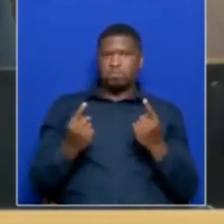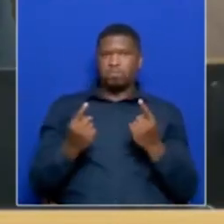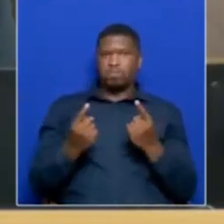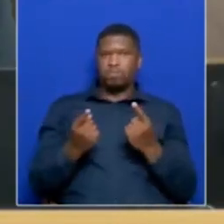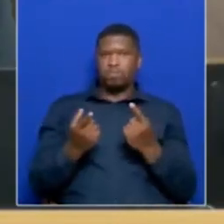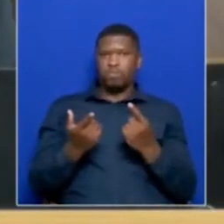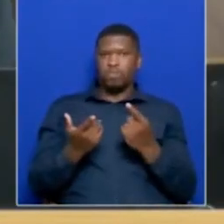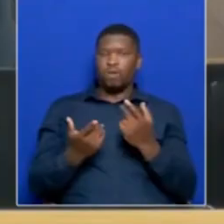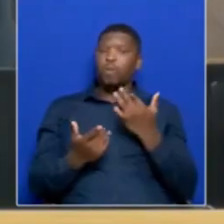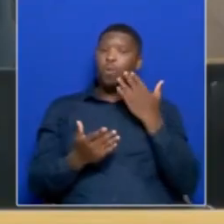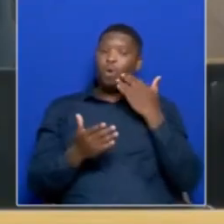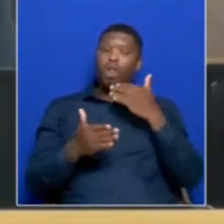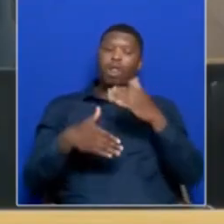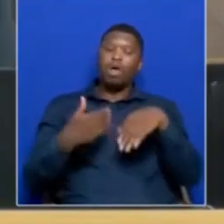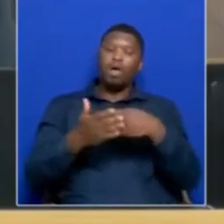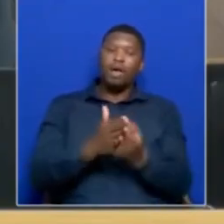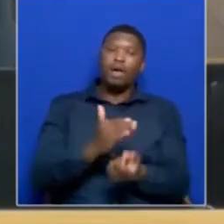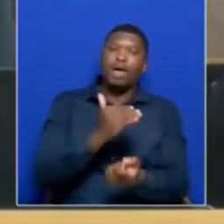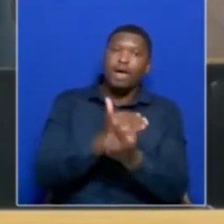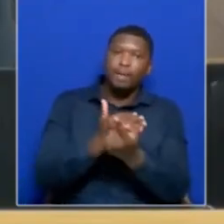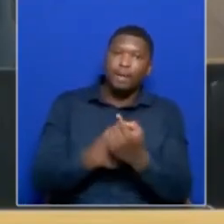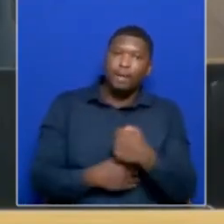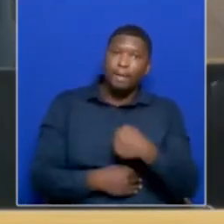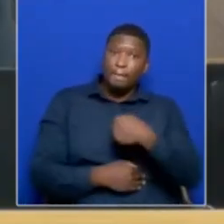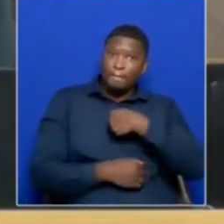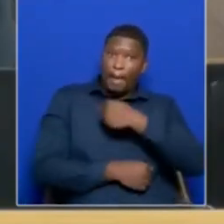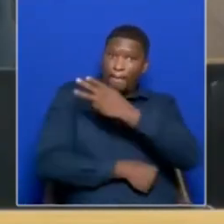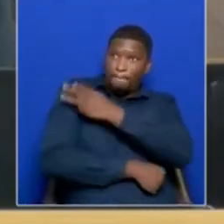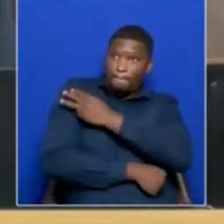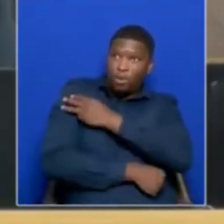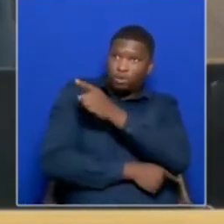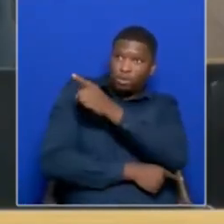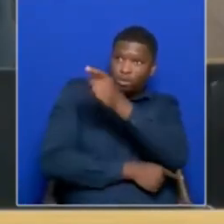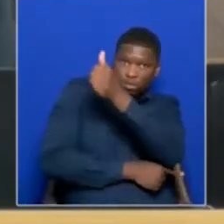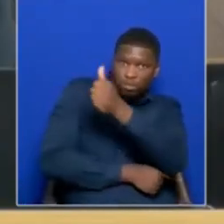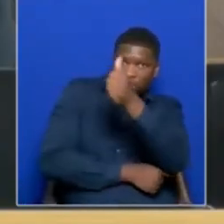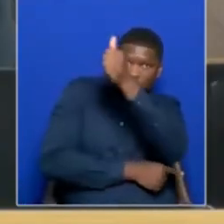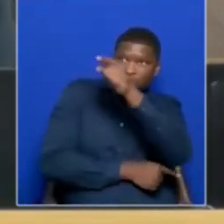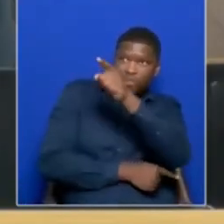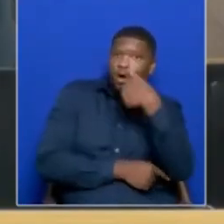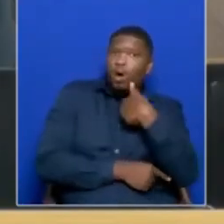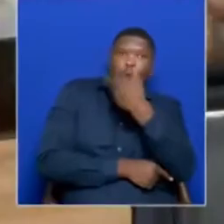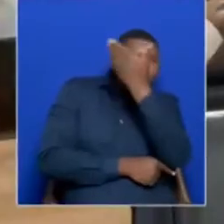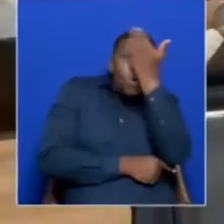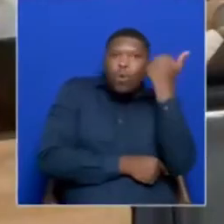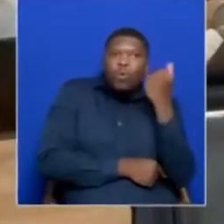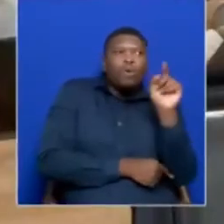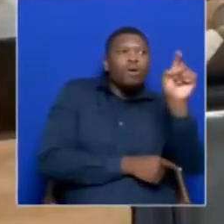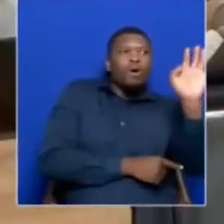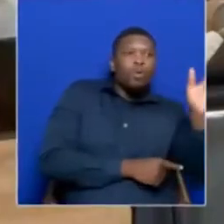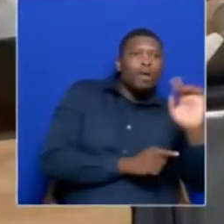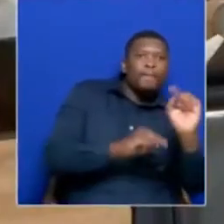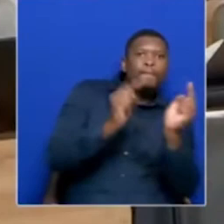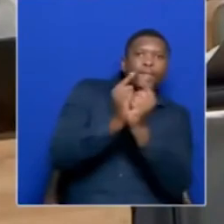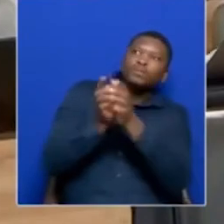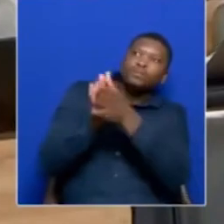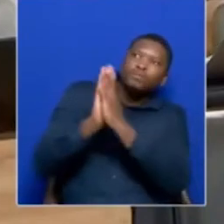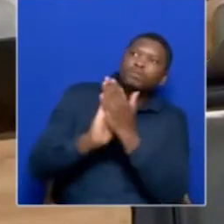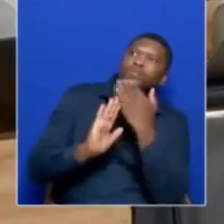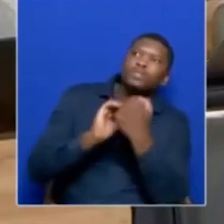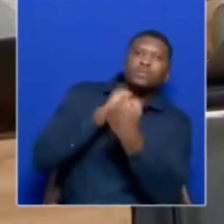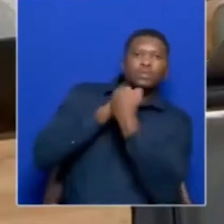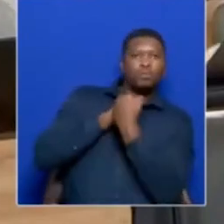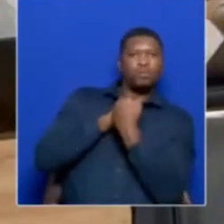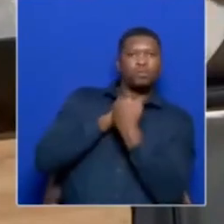my superiors didn't know that the hitmen will ask them for assistance. Number two, the equipment that was going to